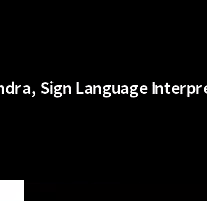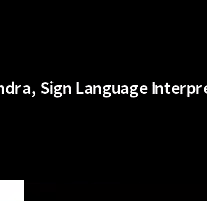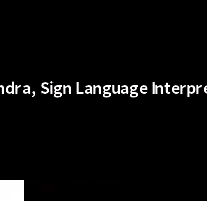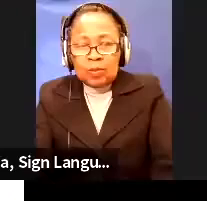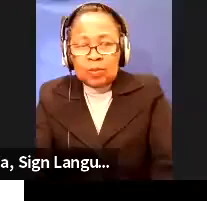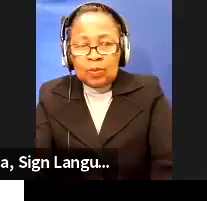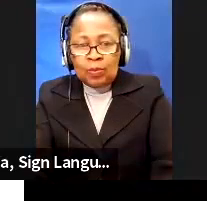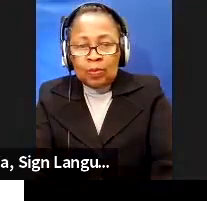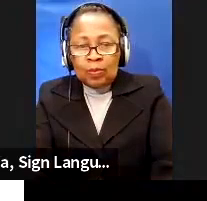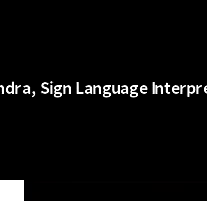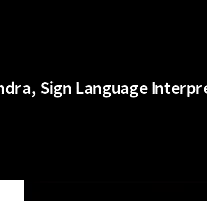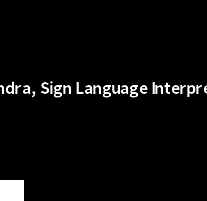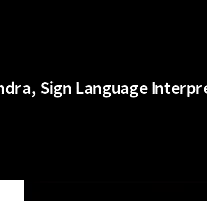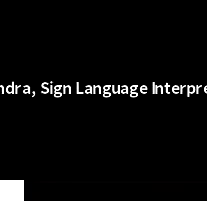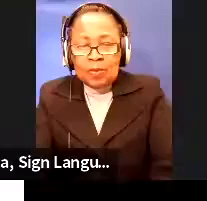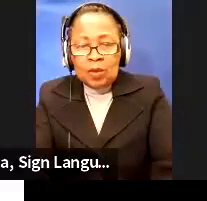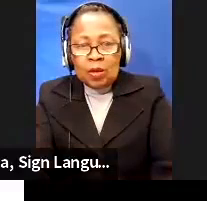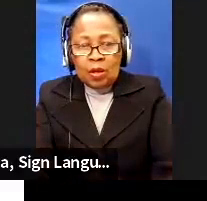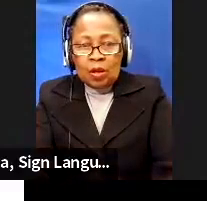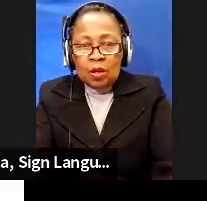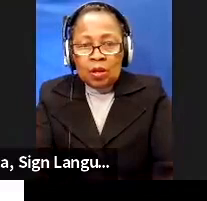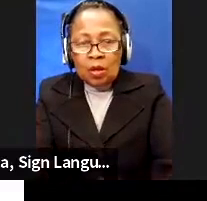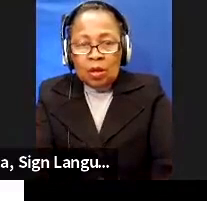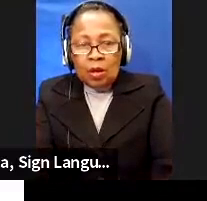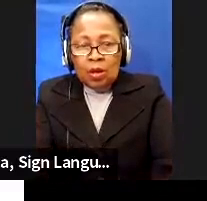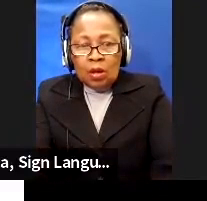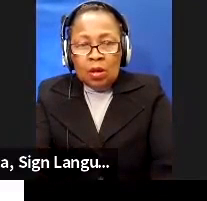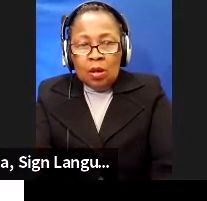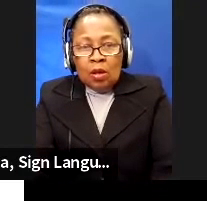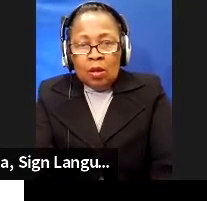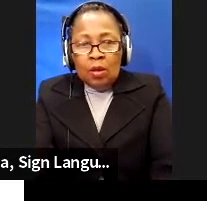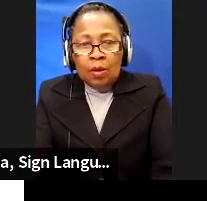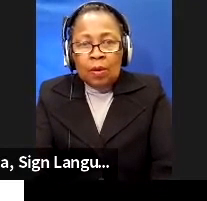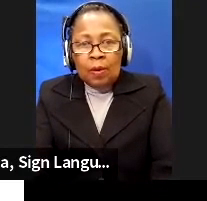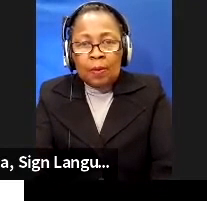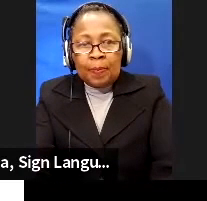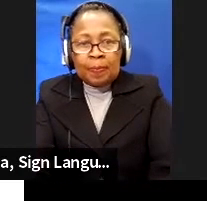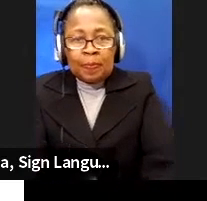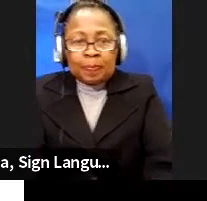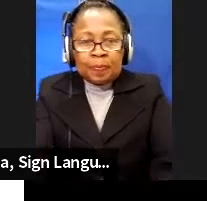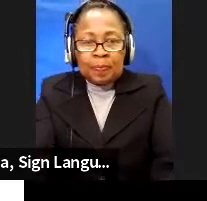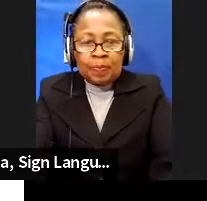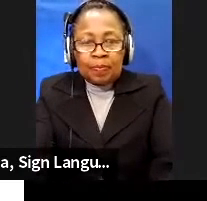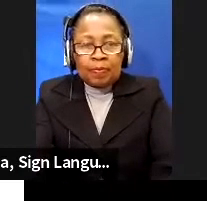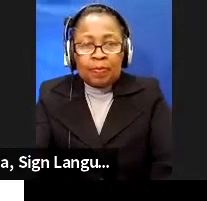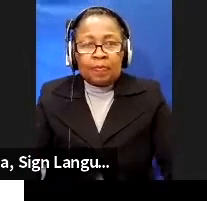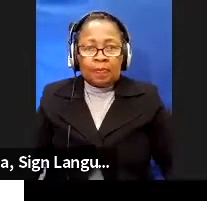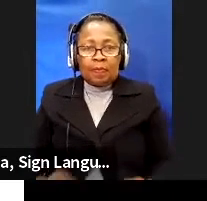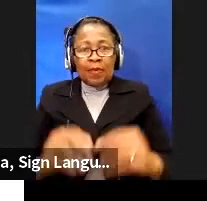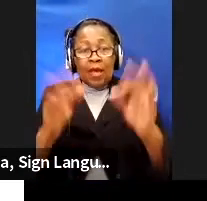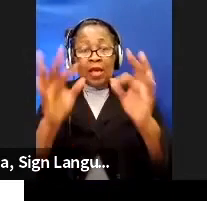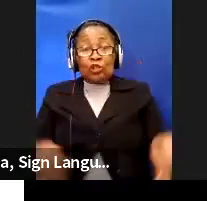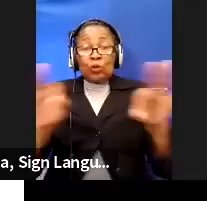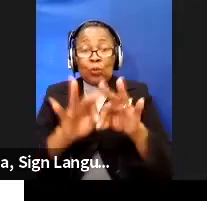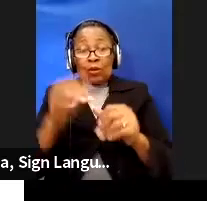we believe in social inclusion. Next slide. And we do this work because it is critical to keep in mind that